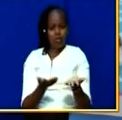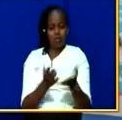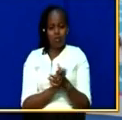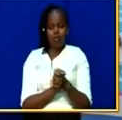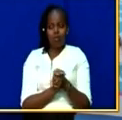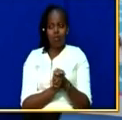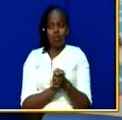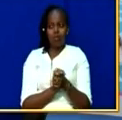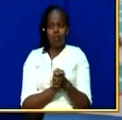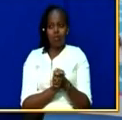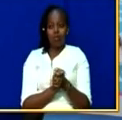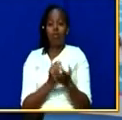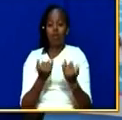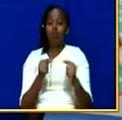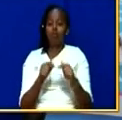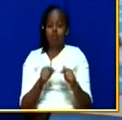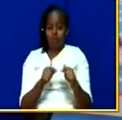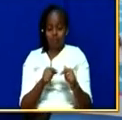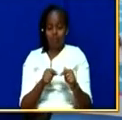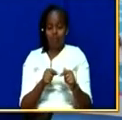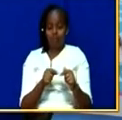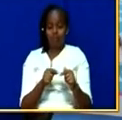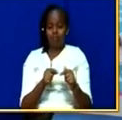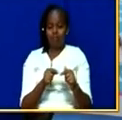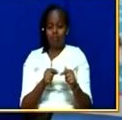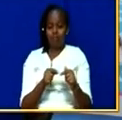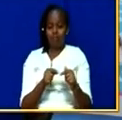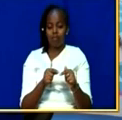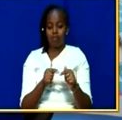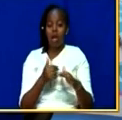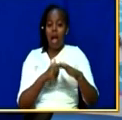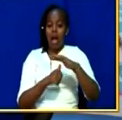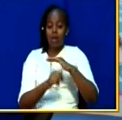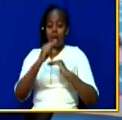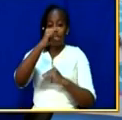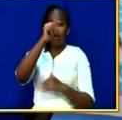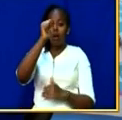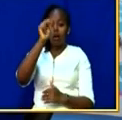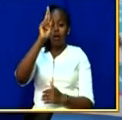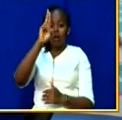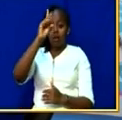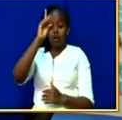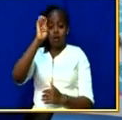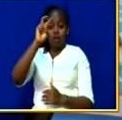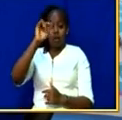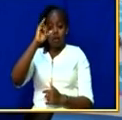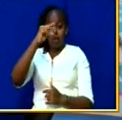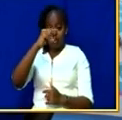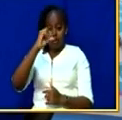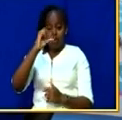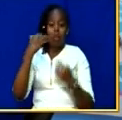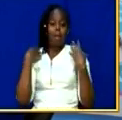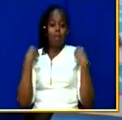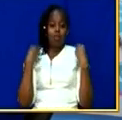today? So today, I want us to look at, under gardening practices, I want us to look at